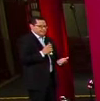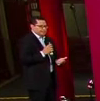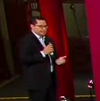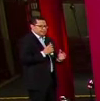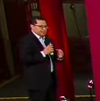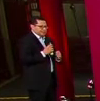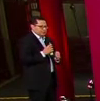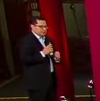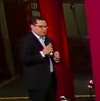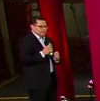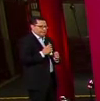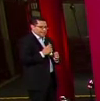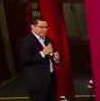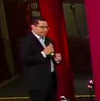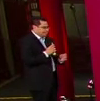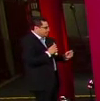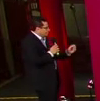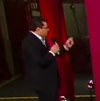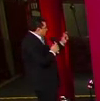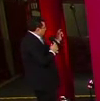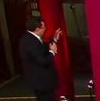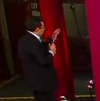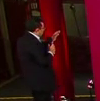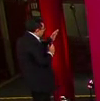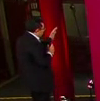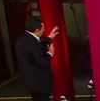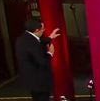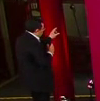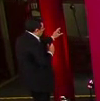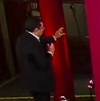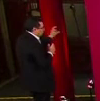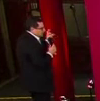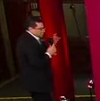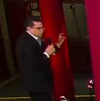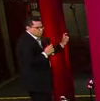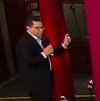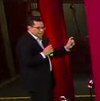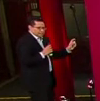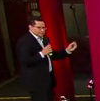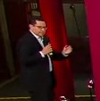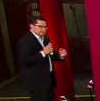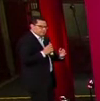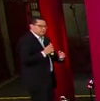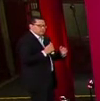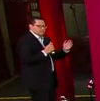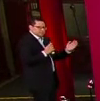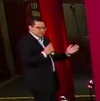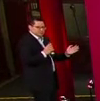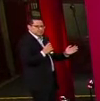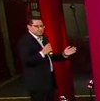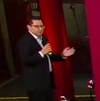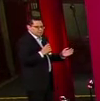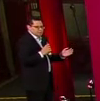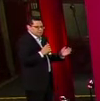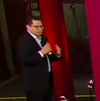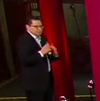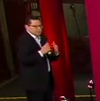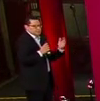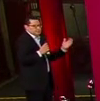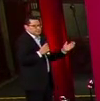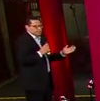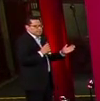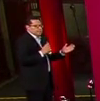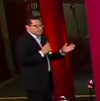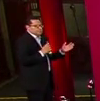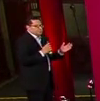the risk that exists of presenting complications and eventually dying because of